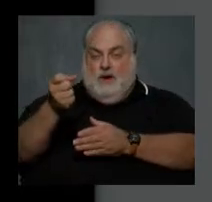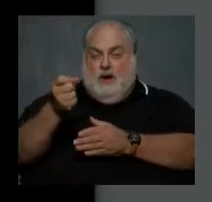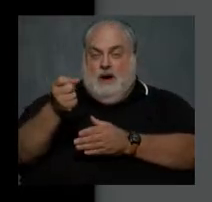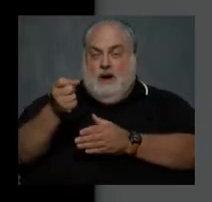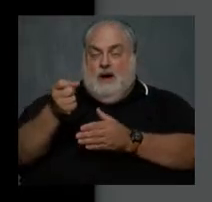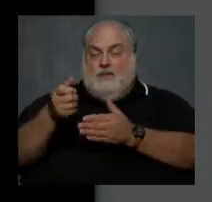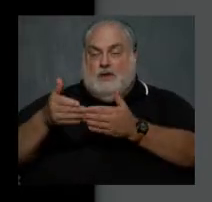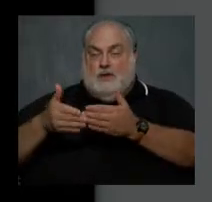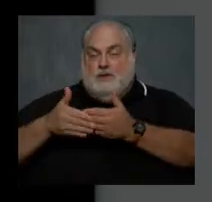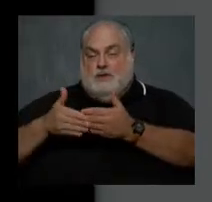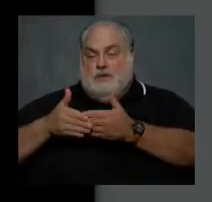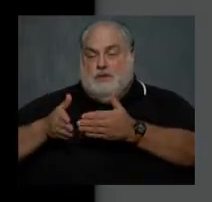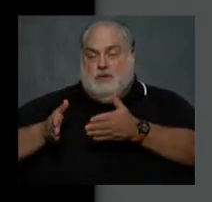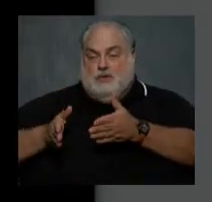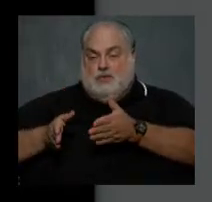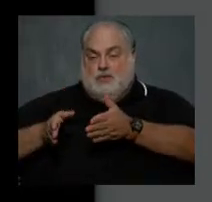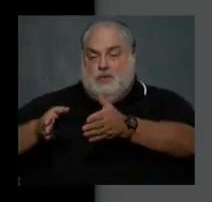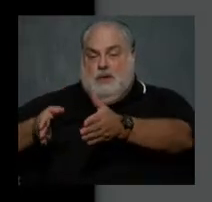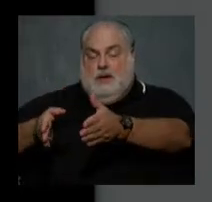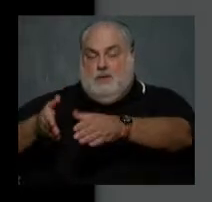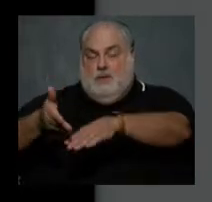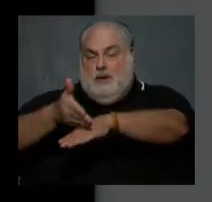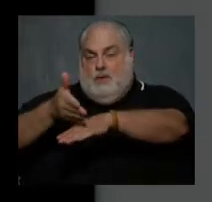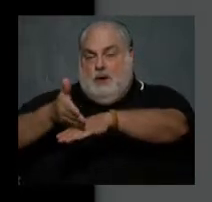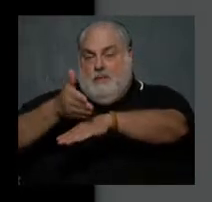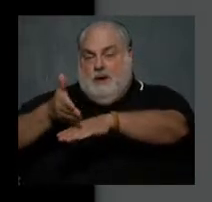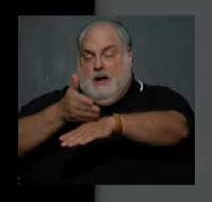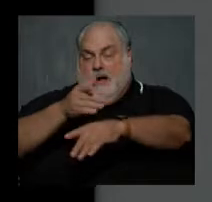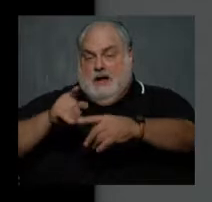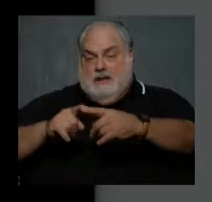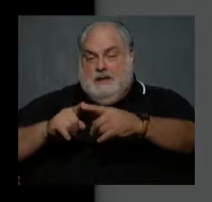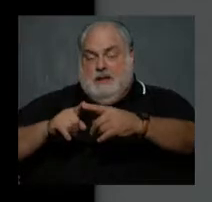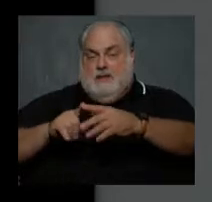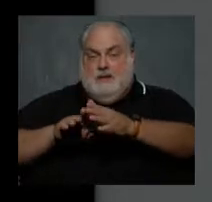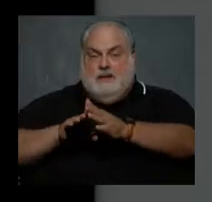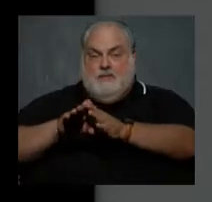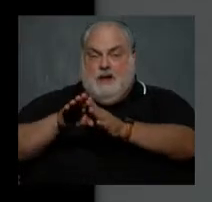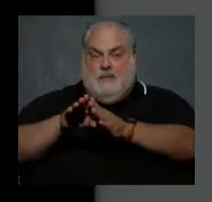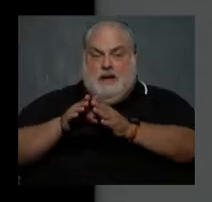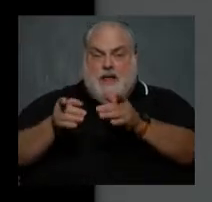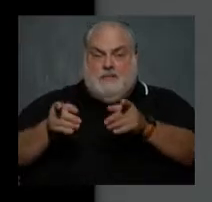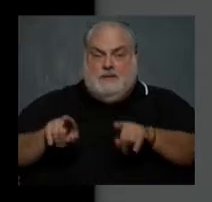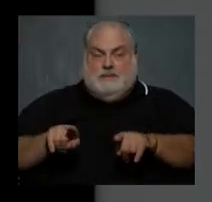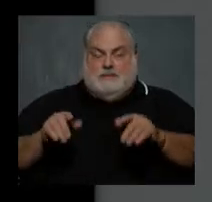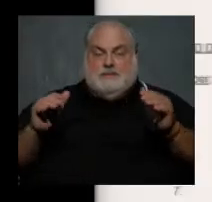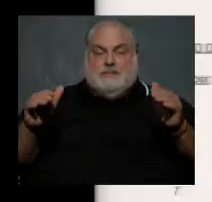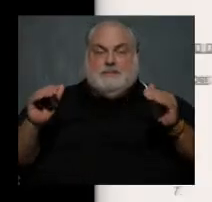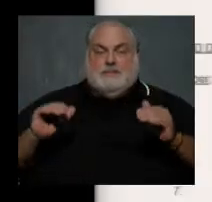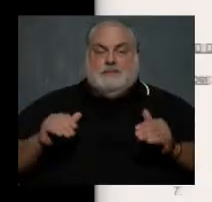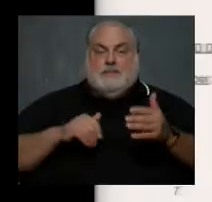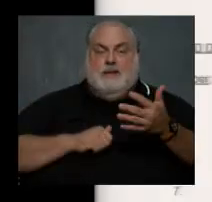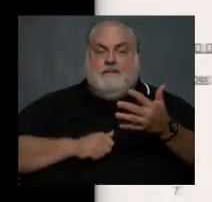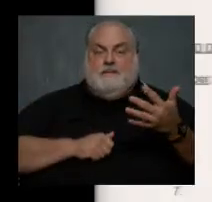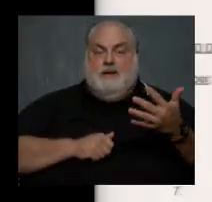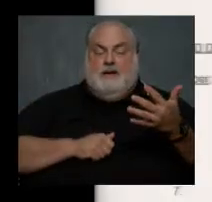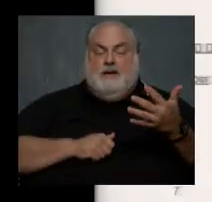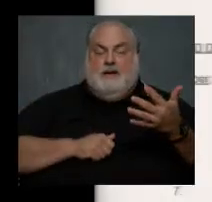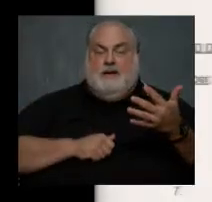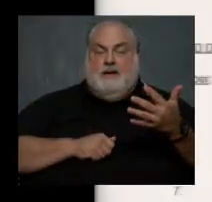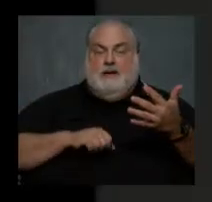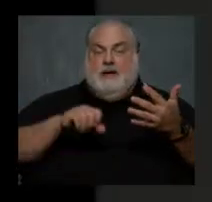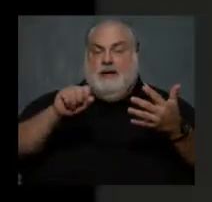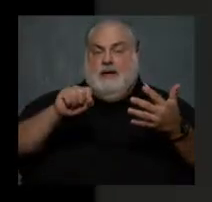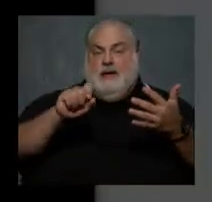Street ordinance requirements until additional buildings are placed on the site or until redevelopment of the site. Item number 5, file